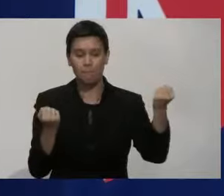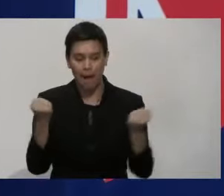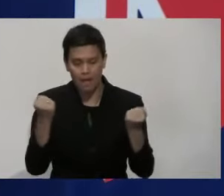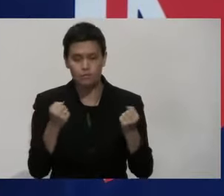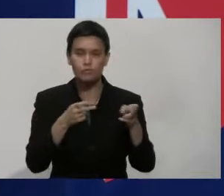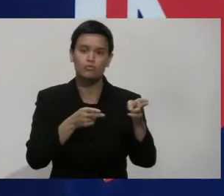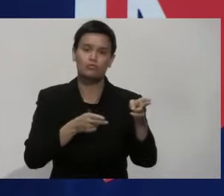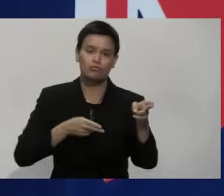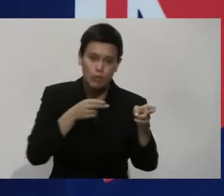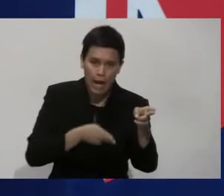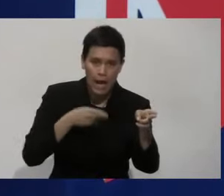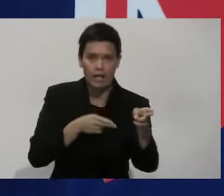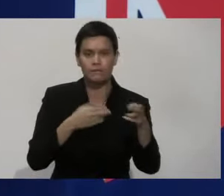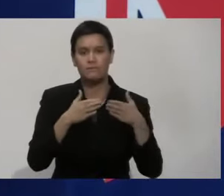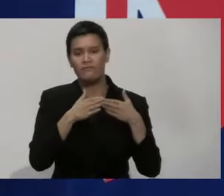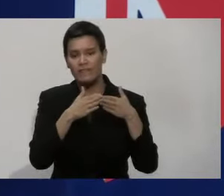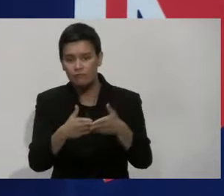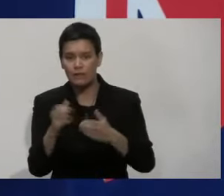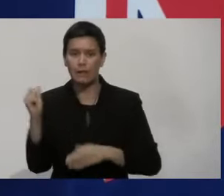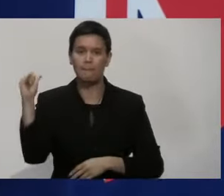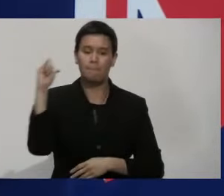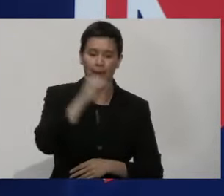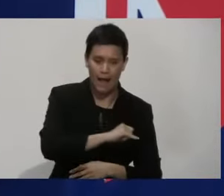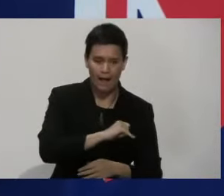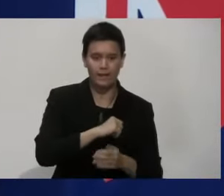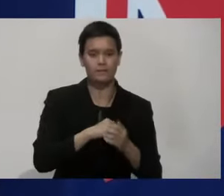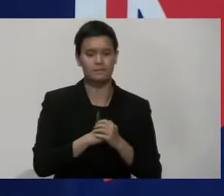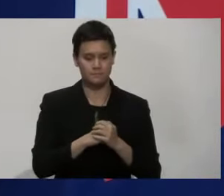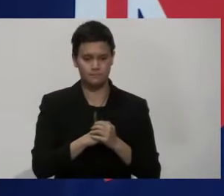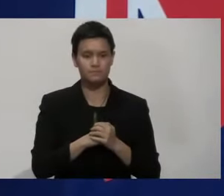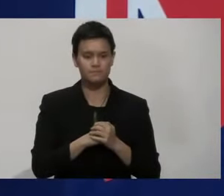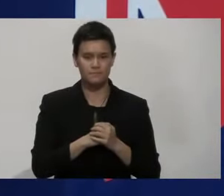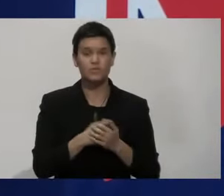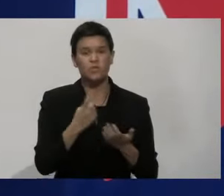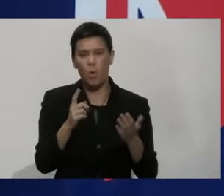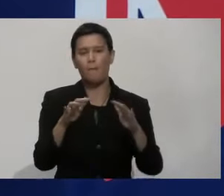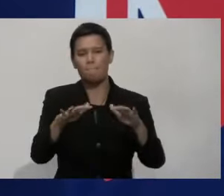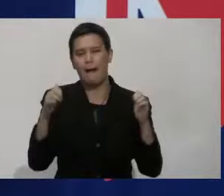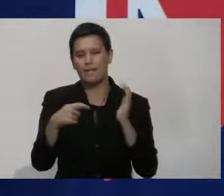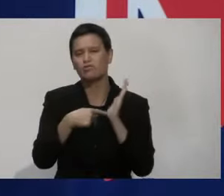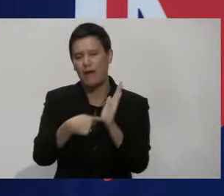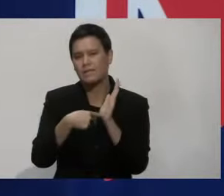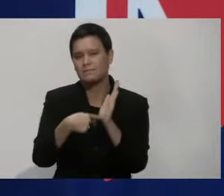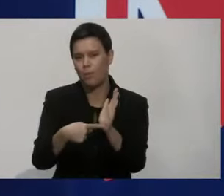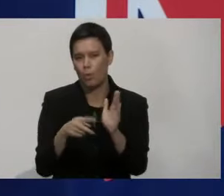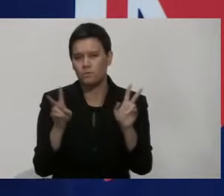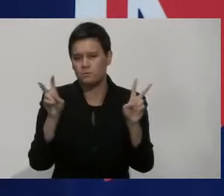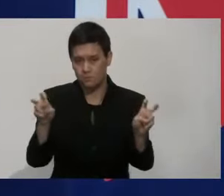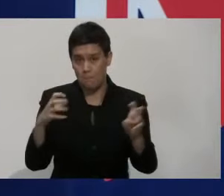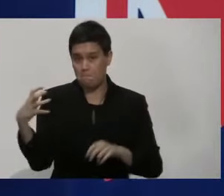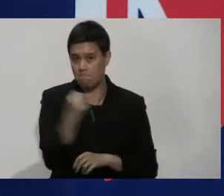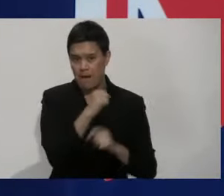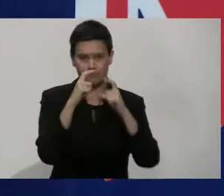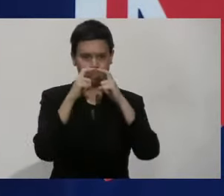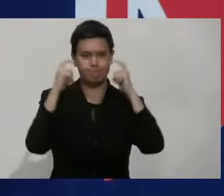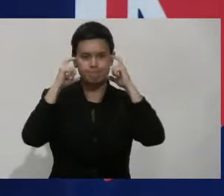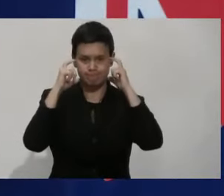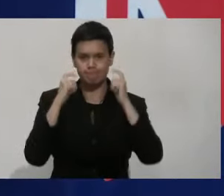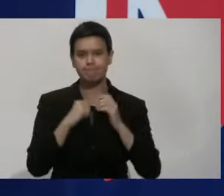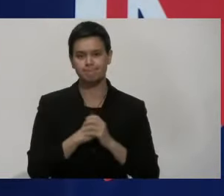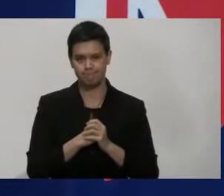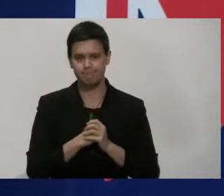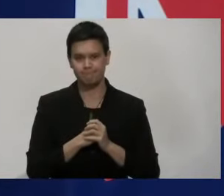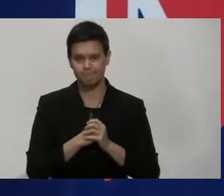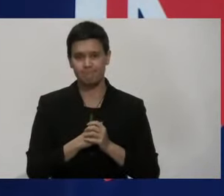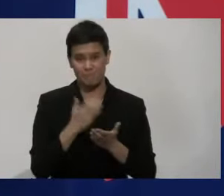we know masks protect you and the people around you, and we now have a real-life example of that.